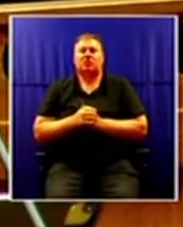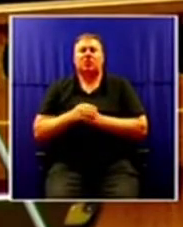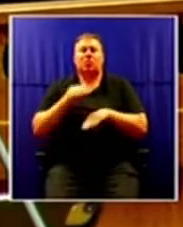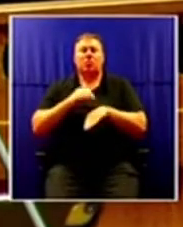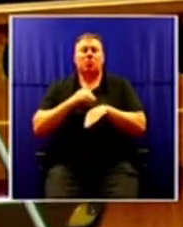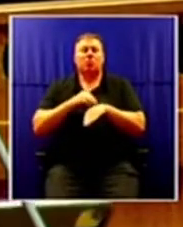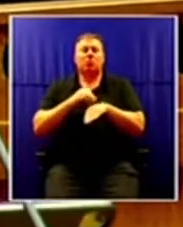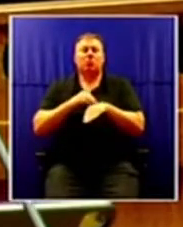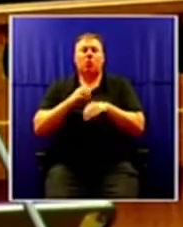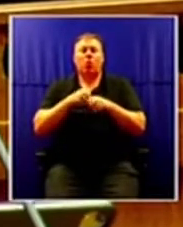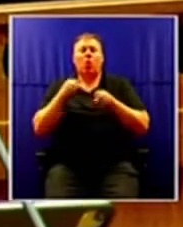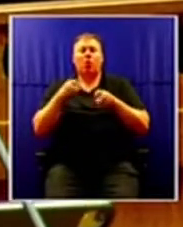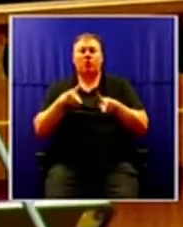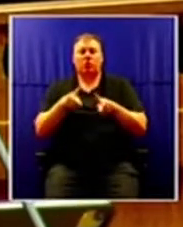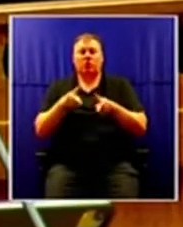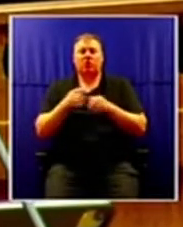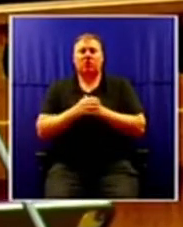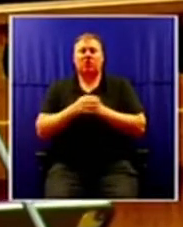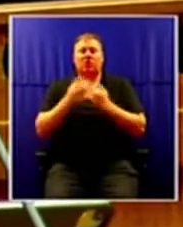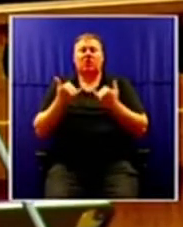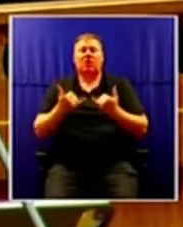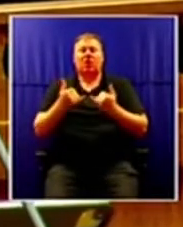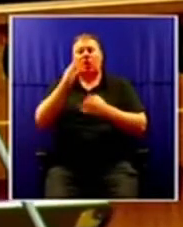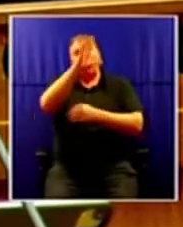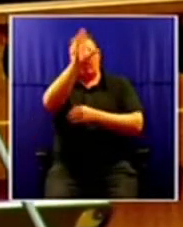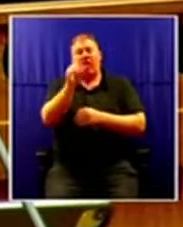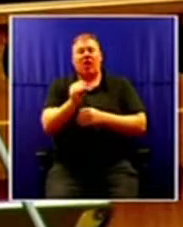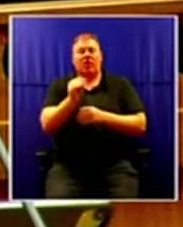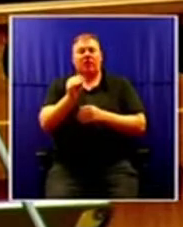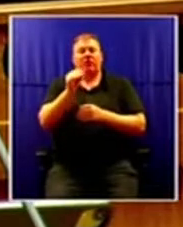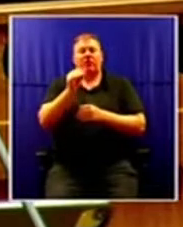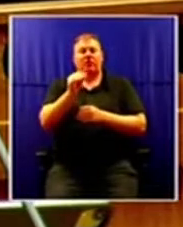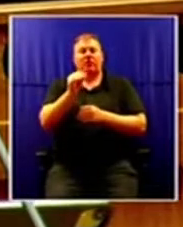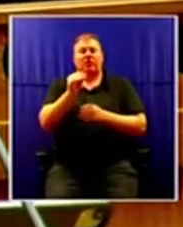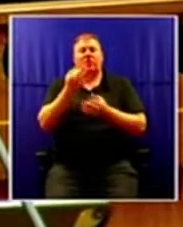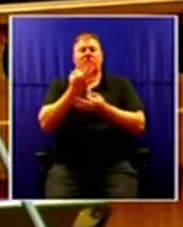the African Continental Free Trade Area is in operation.